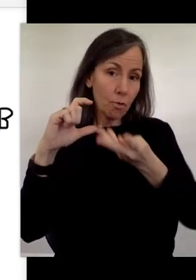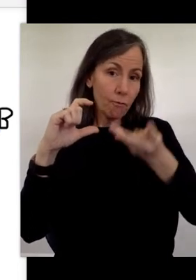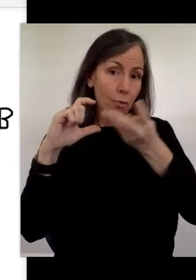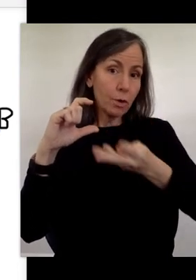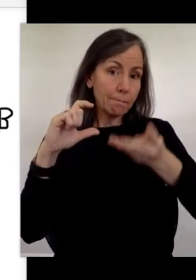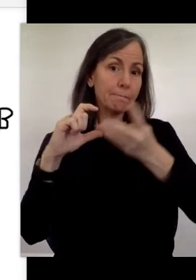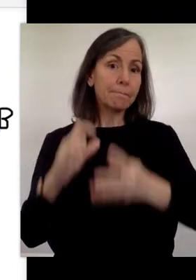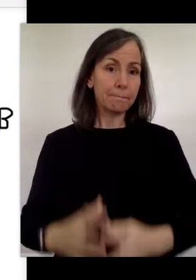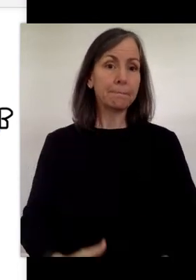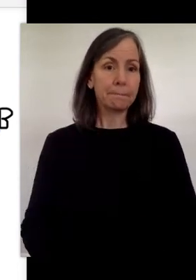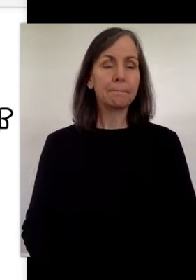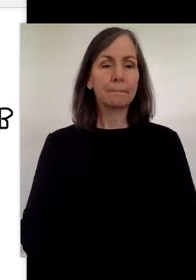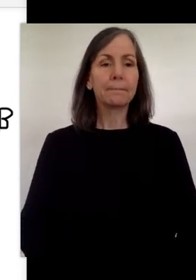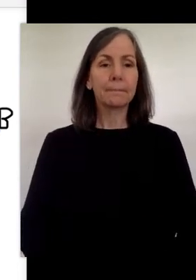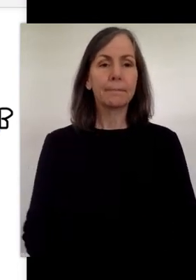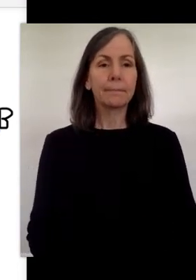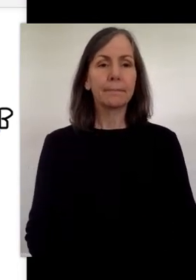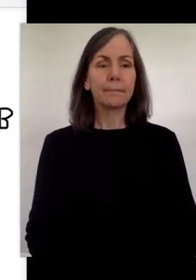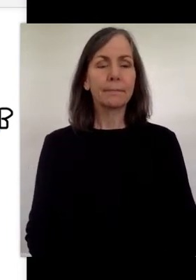lowercase.